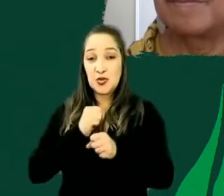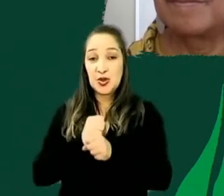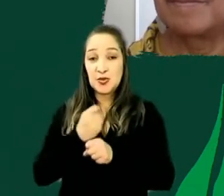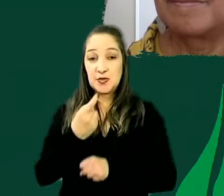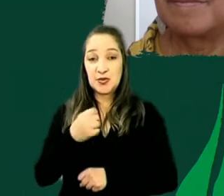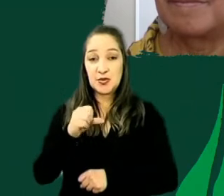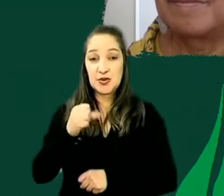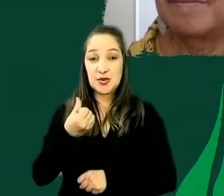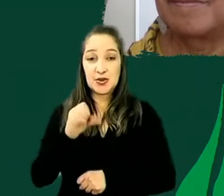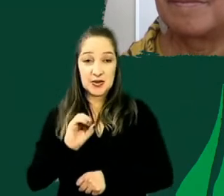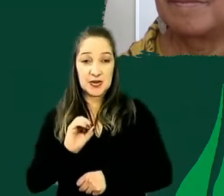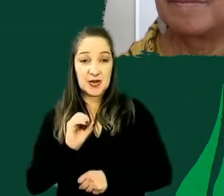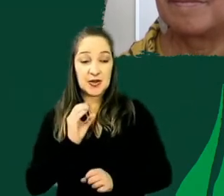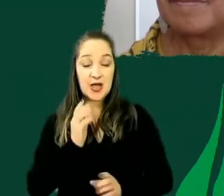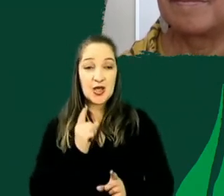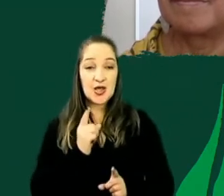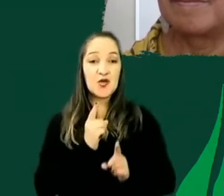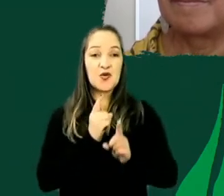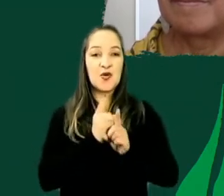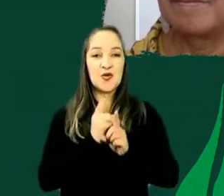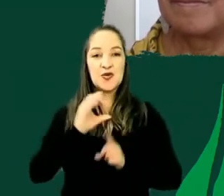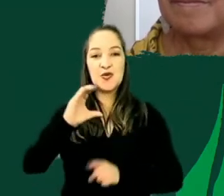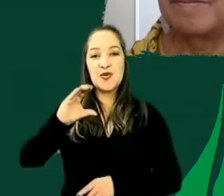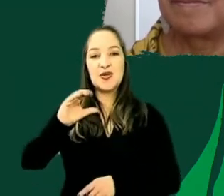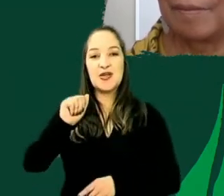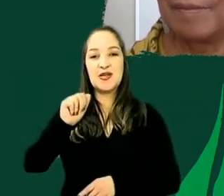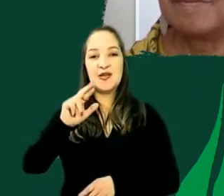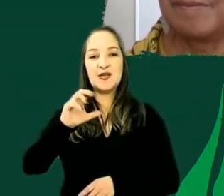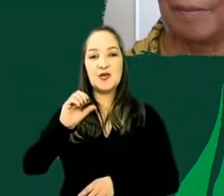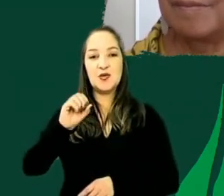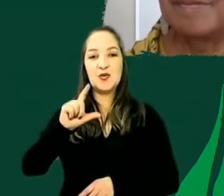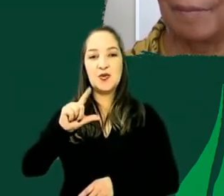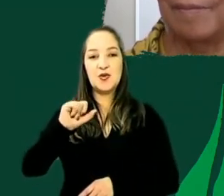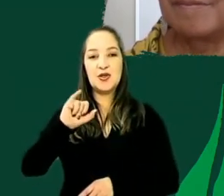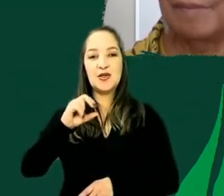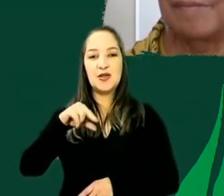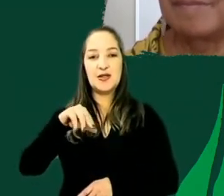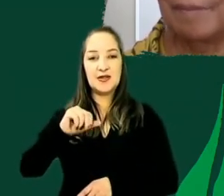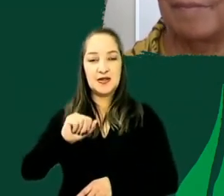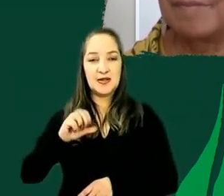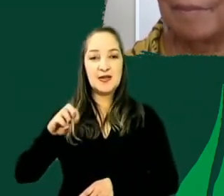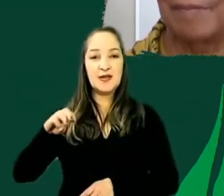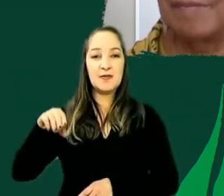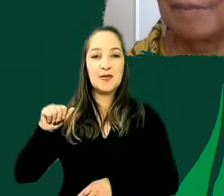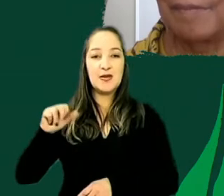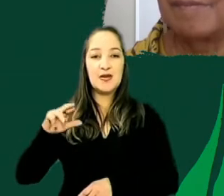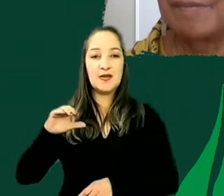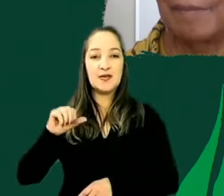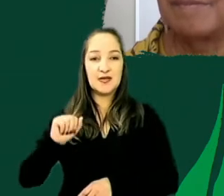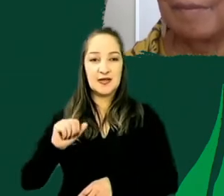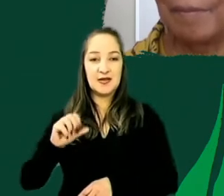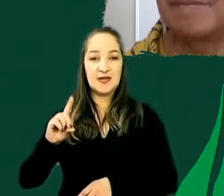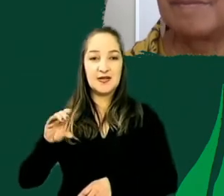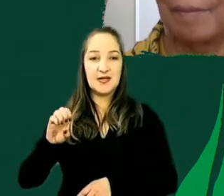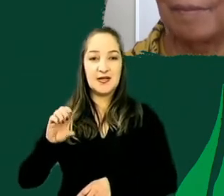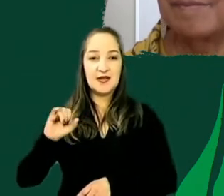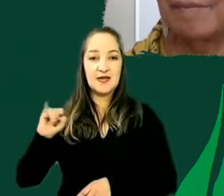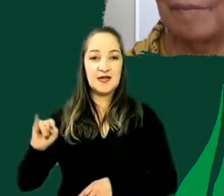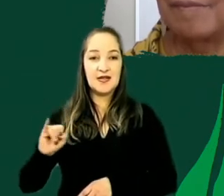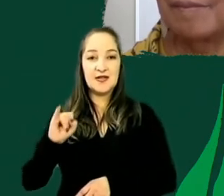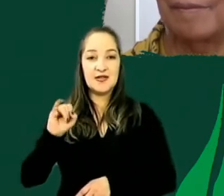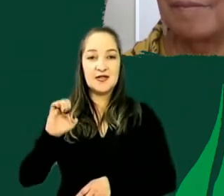I found Carolina Maria de Jesus, the only work that she published at that time, Child of the Darkness.